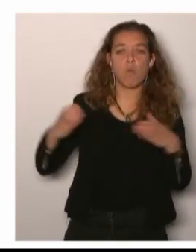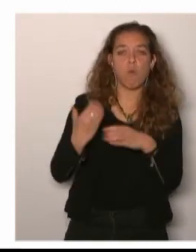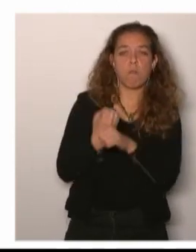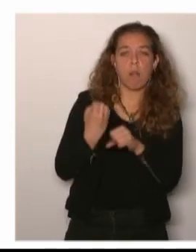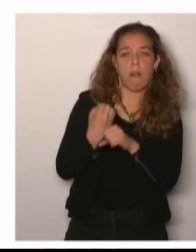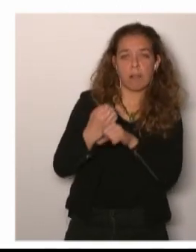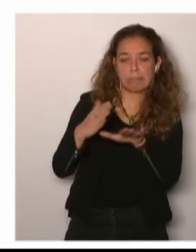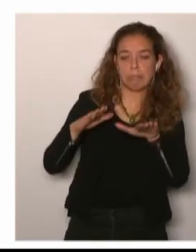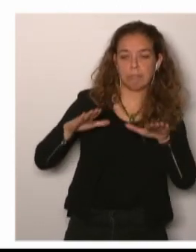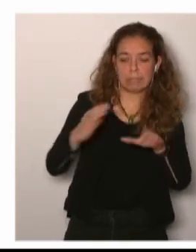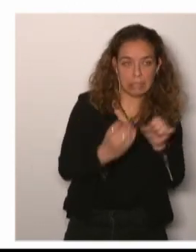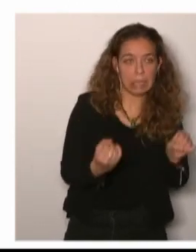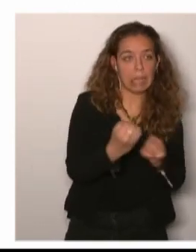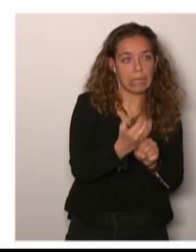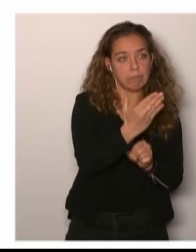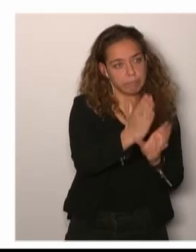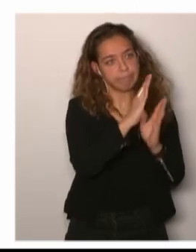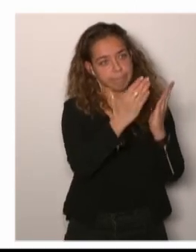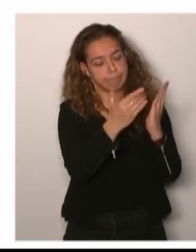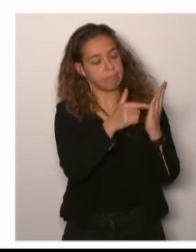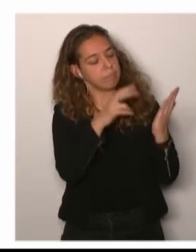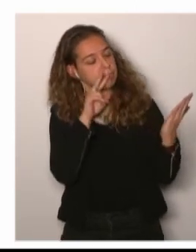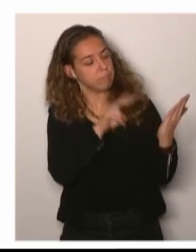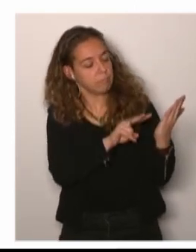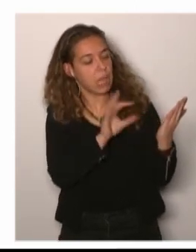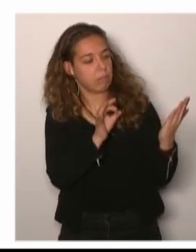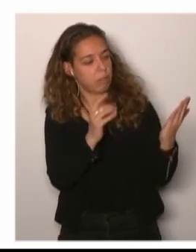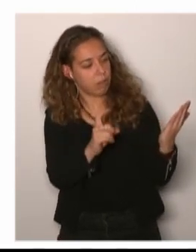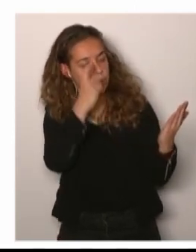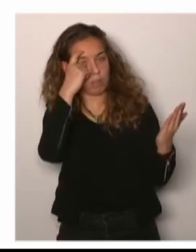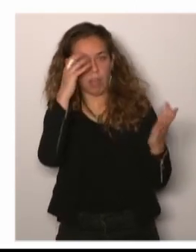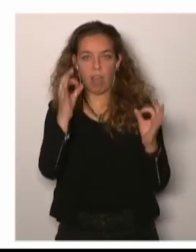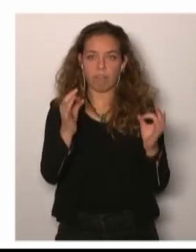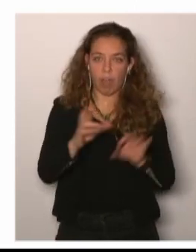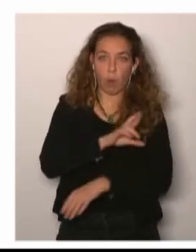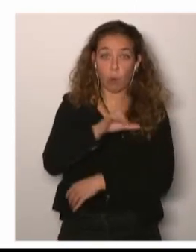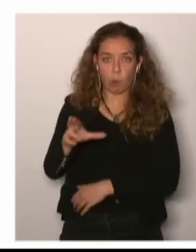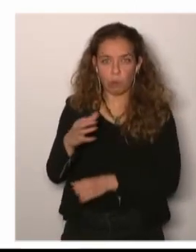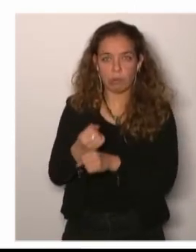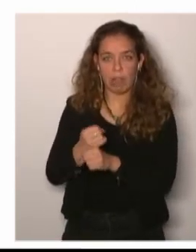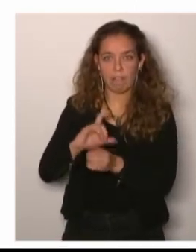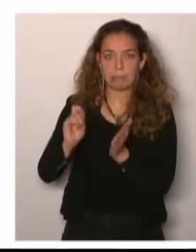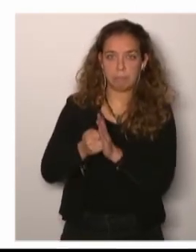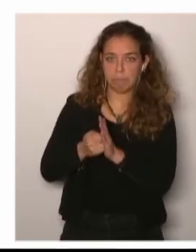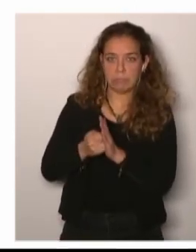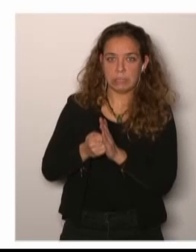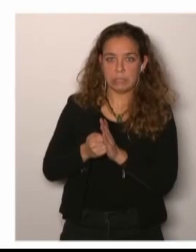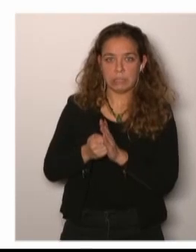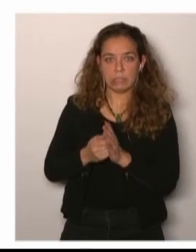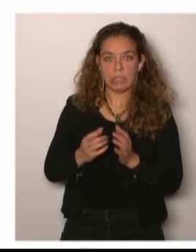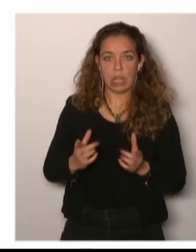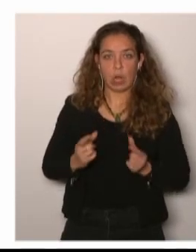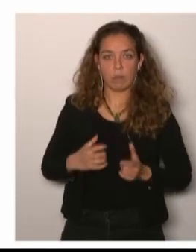really struck me was the issue of return to work, because, you know, this is a medical sort of